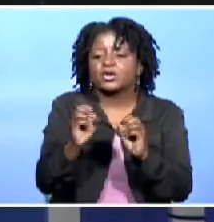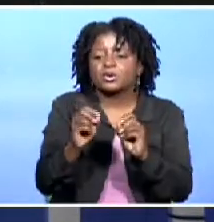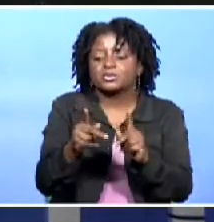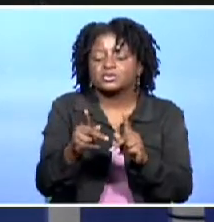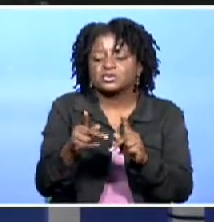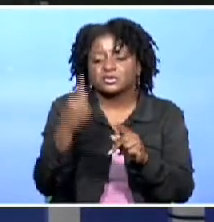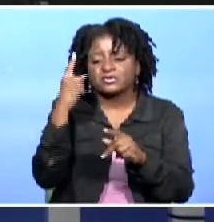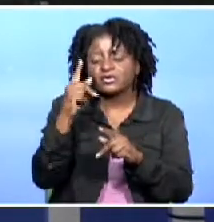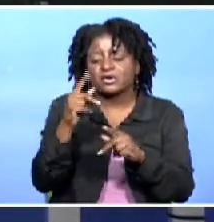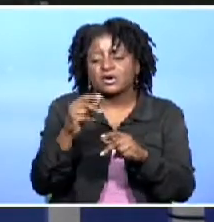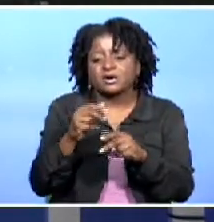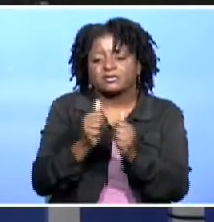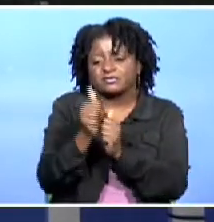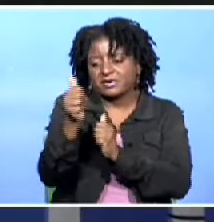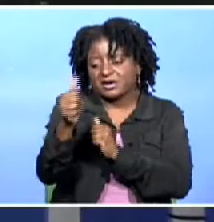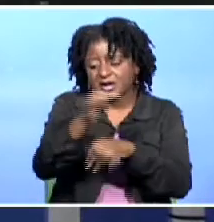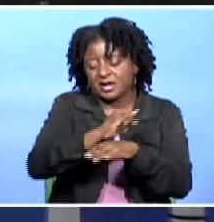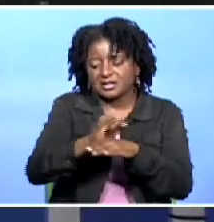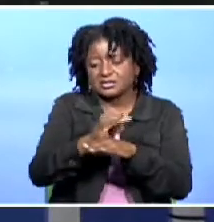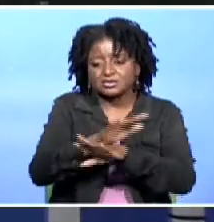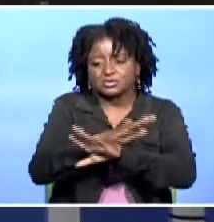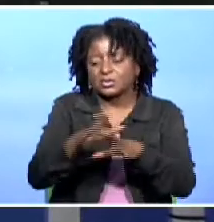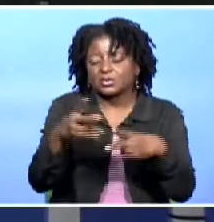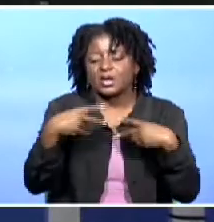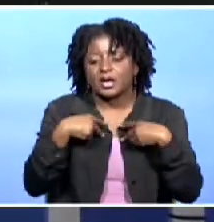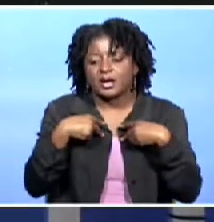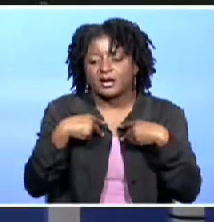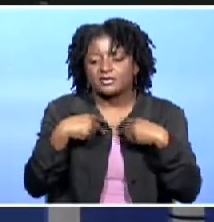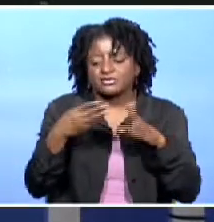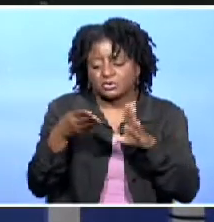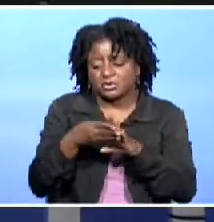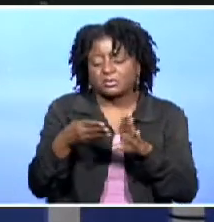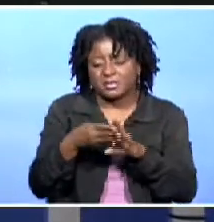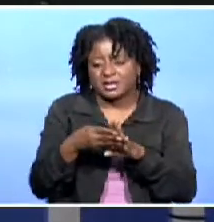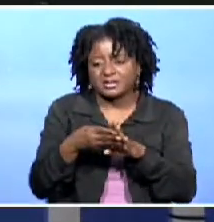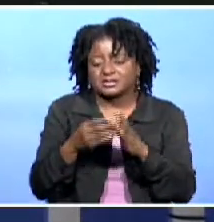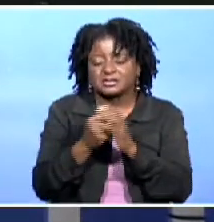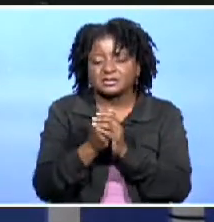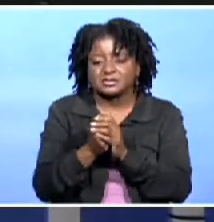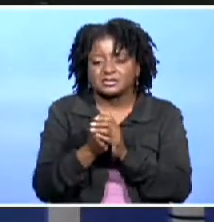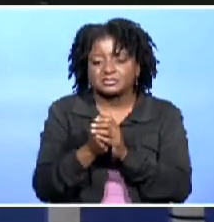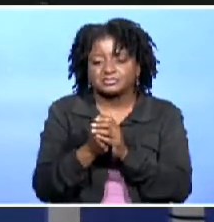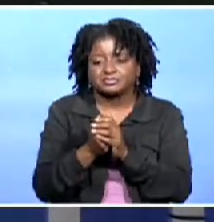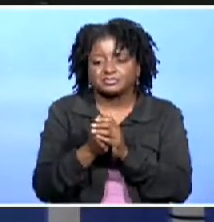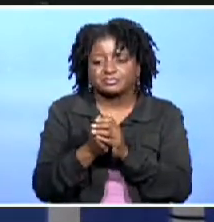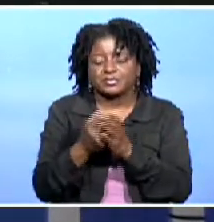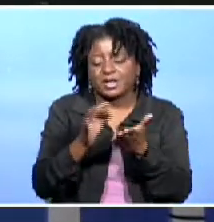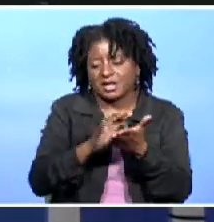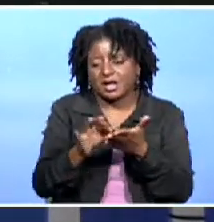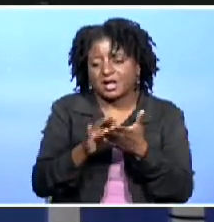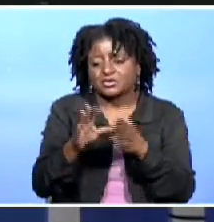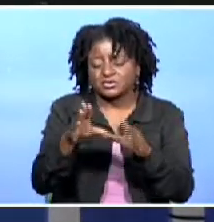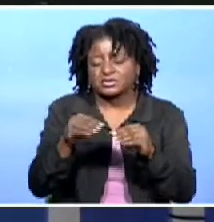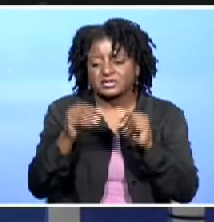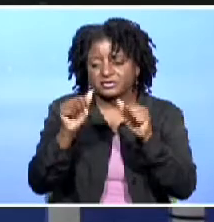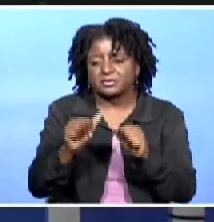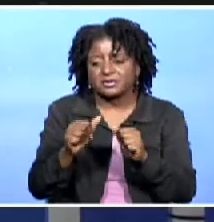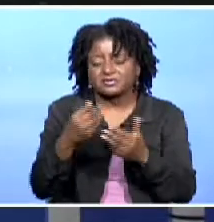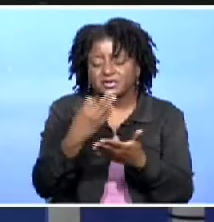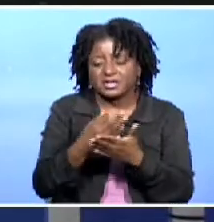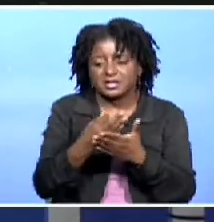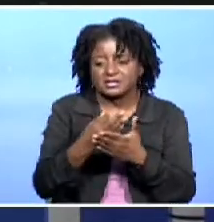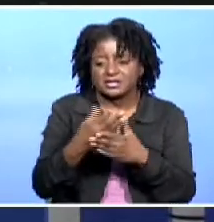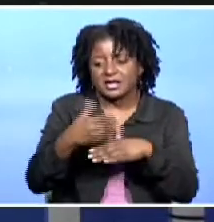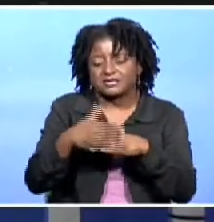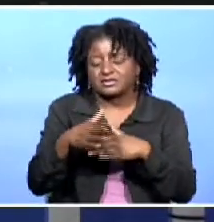formal banking facilities. This week, the bank launched its newest product, accounts receivable financing, after it secured a $1 million loan